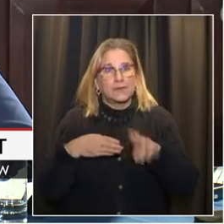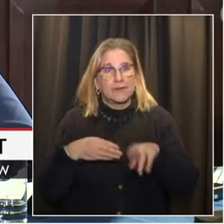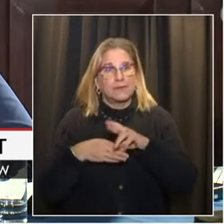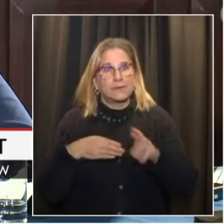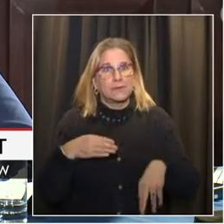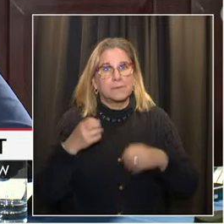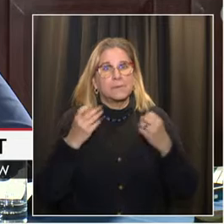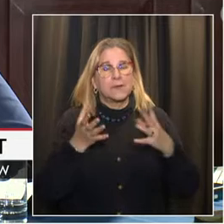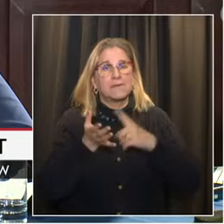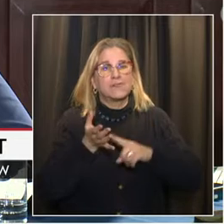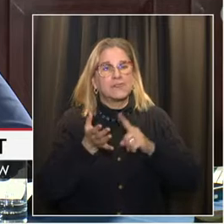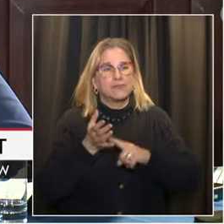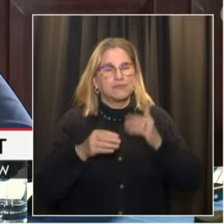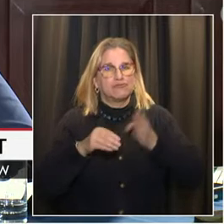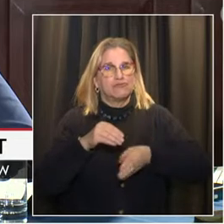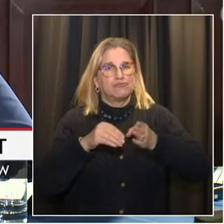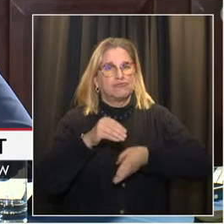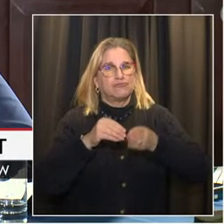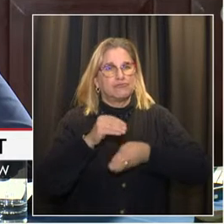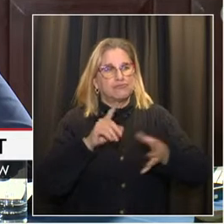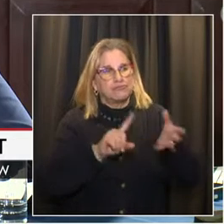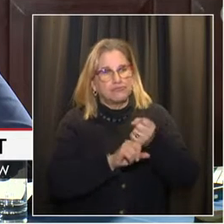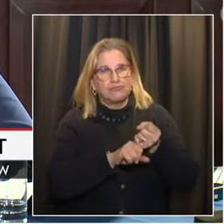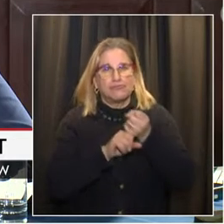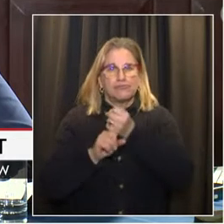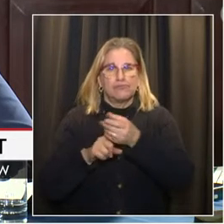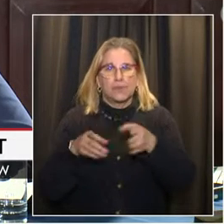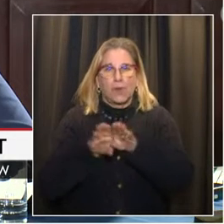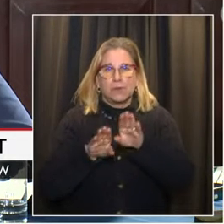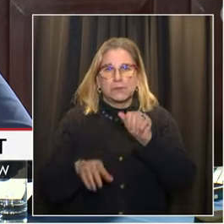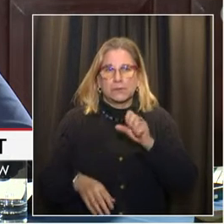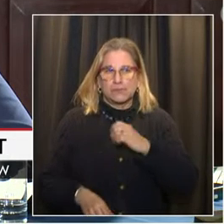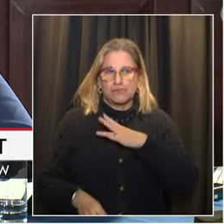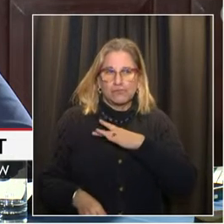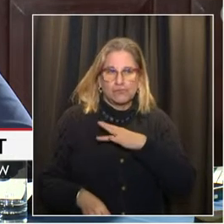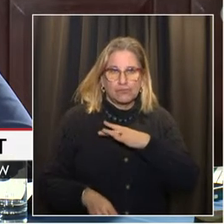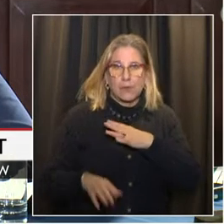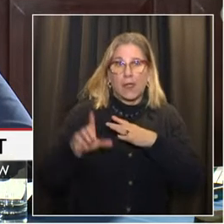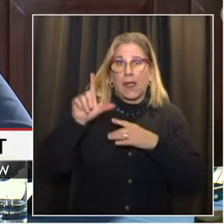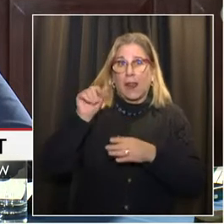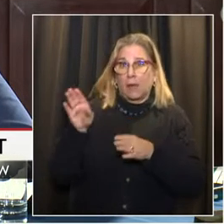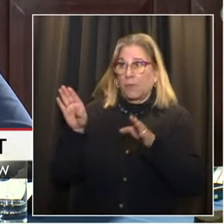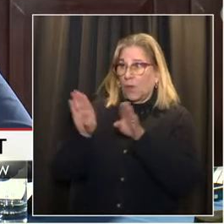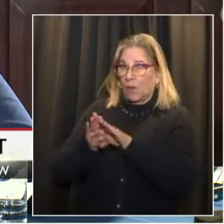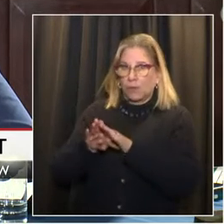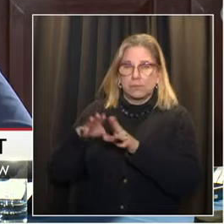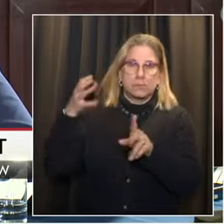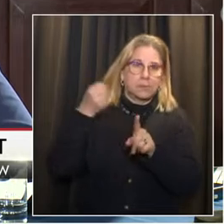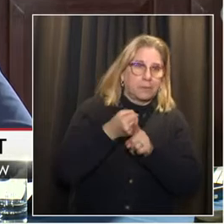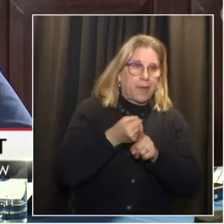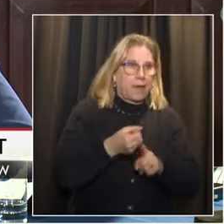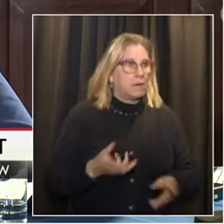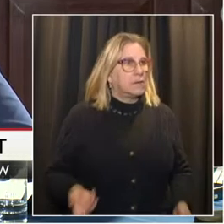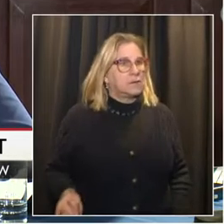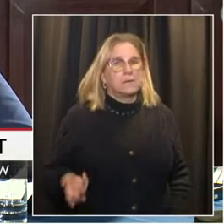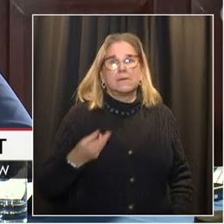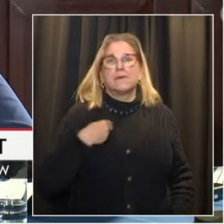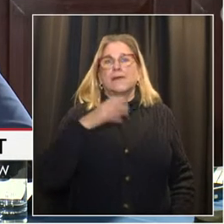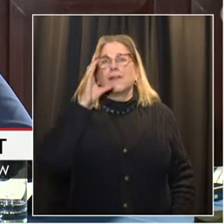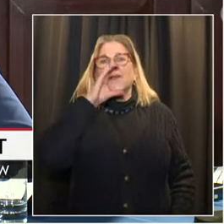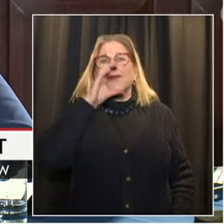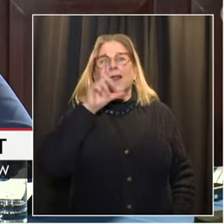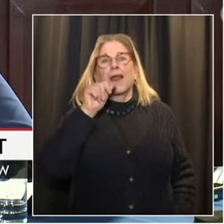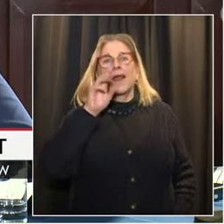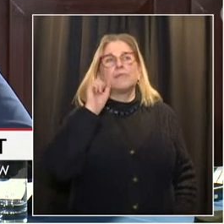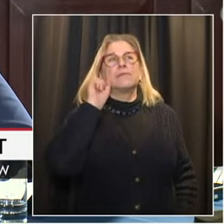limited private sector capacity to outsource that information. And I would expect now that with the lab humming again, we would see a